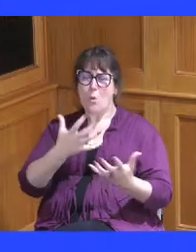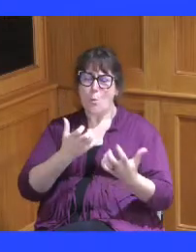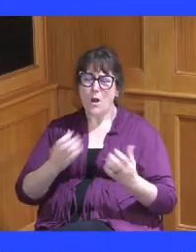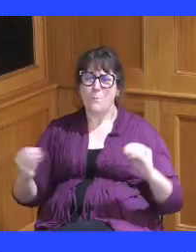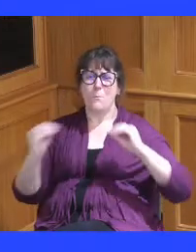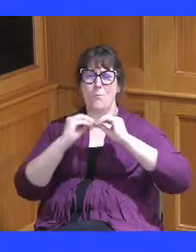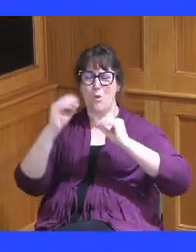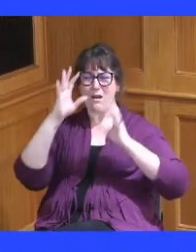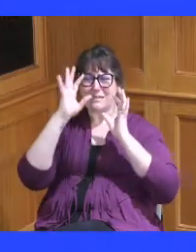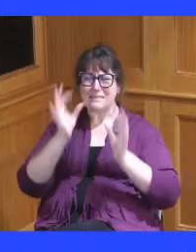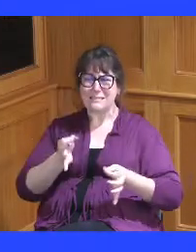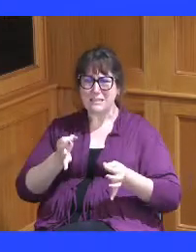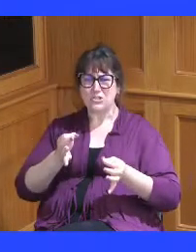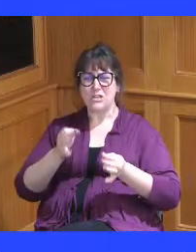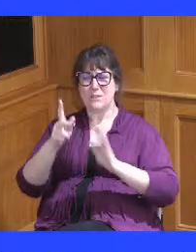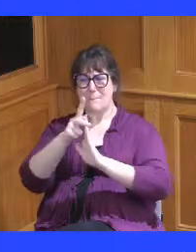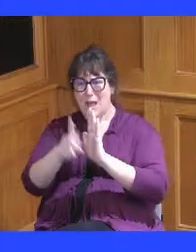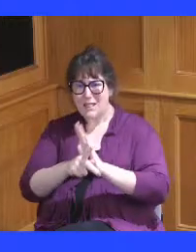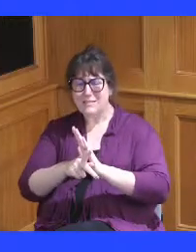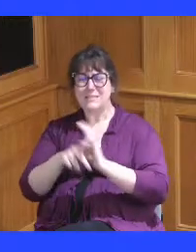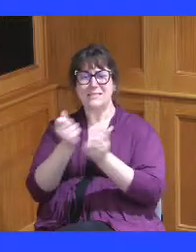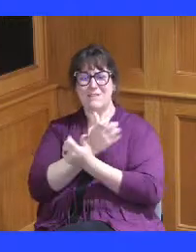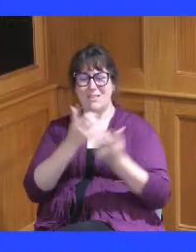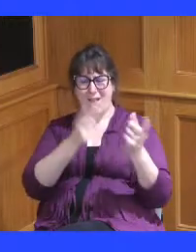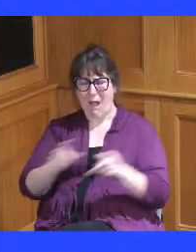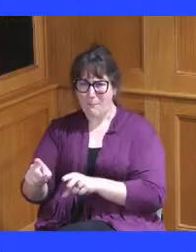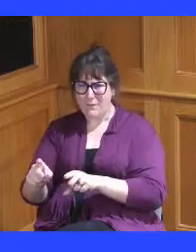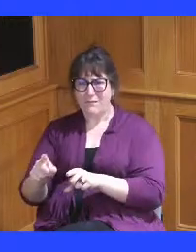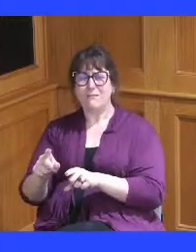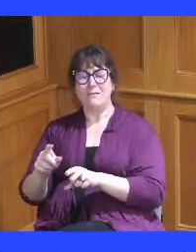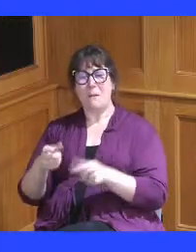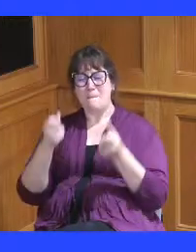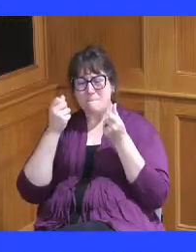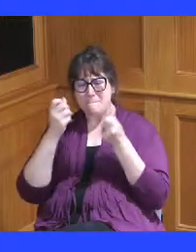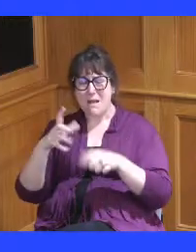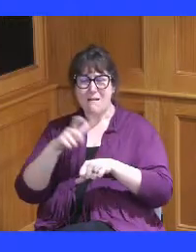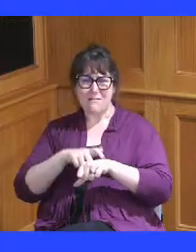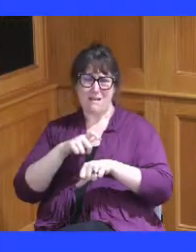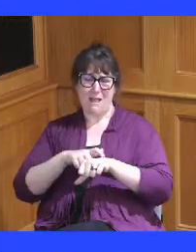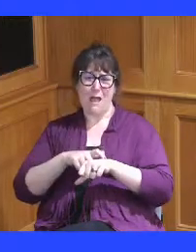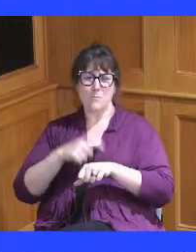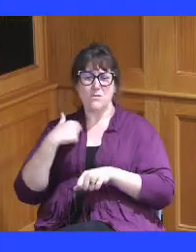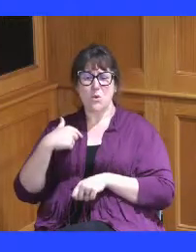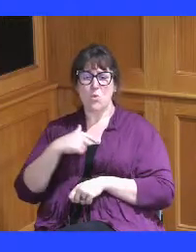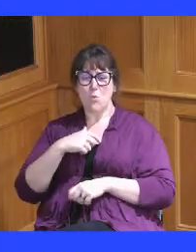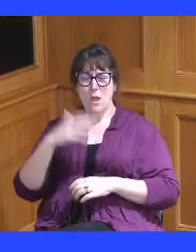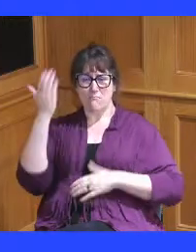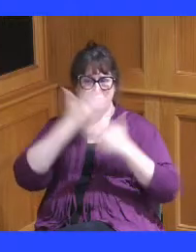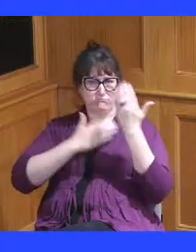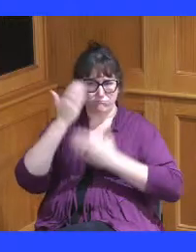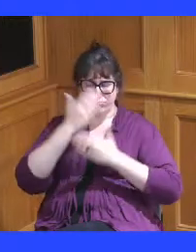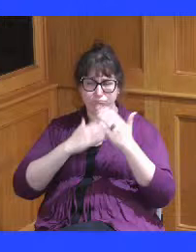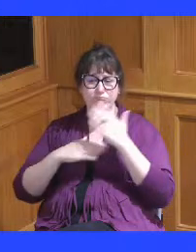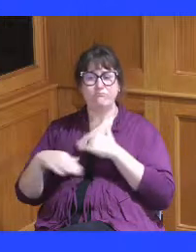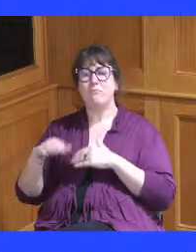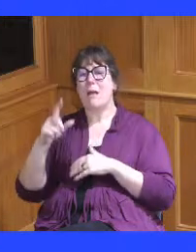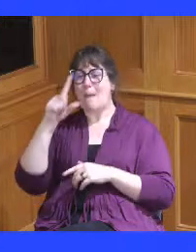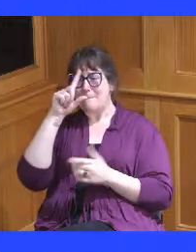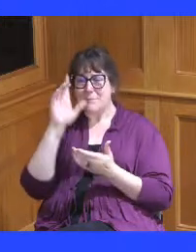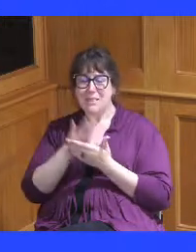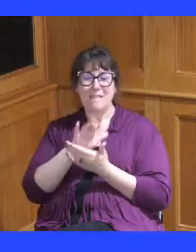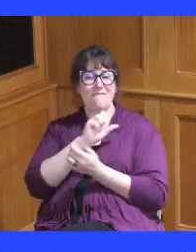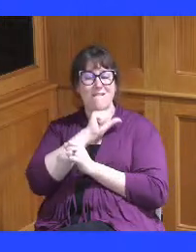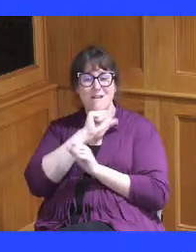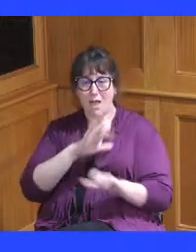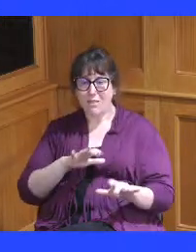of the policies and programs that we have. A lot of times foster youth go unheard, unbelieved in regards to